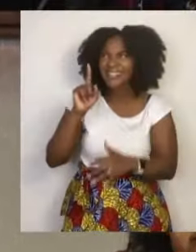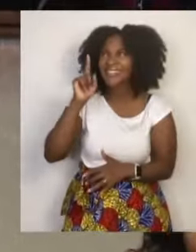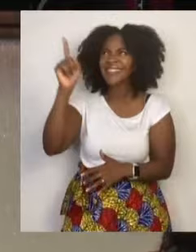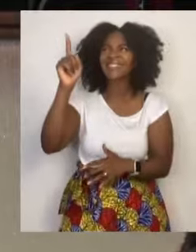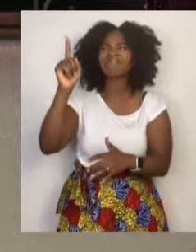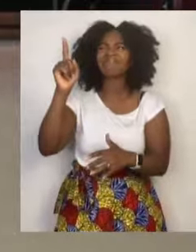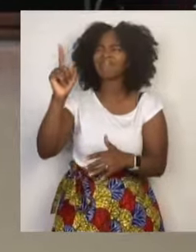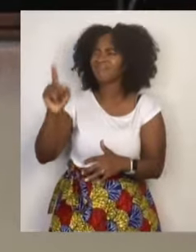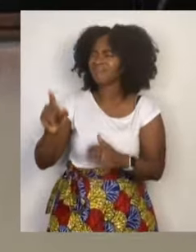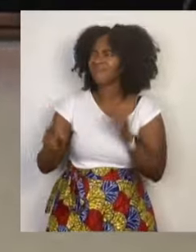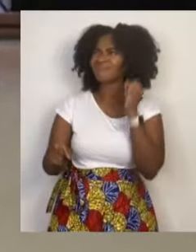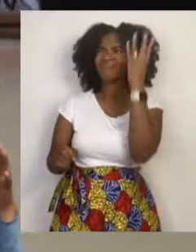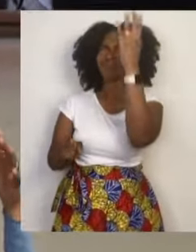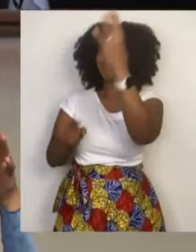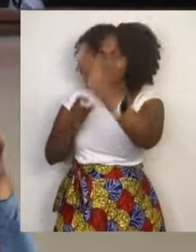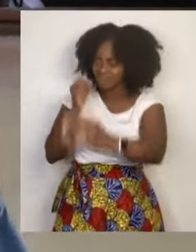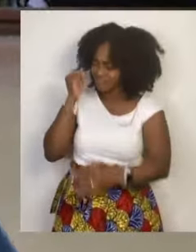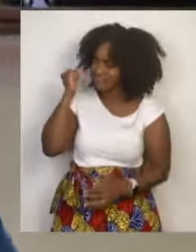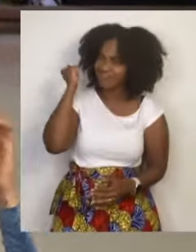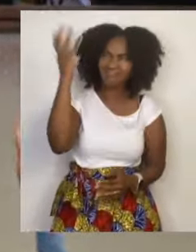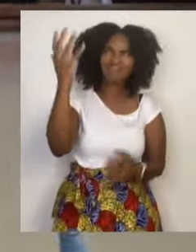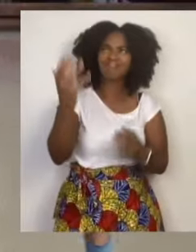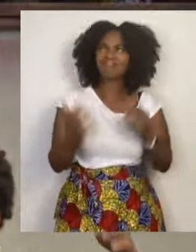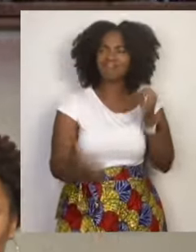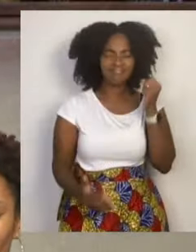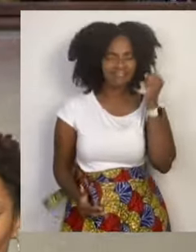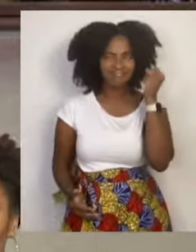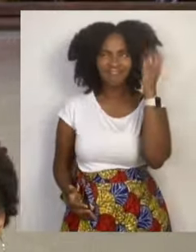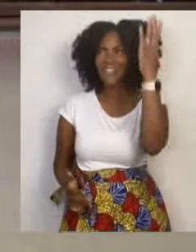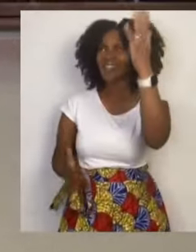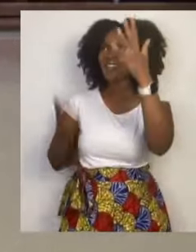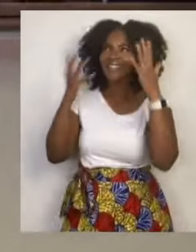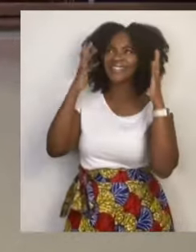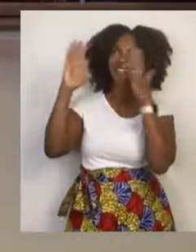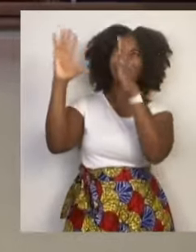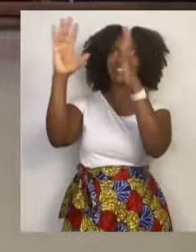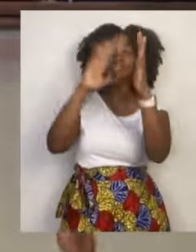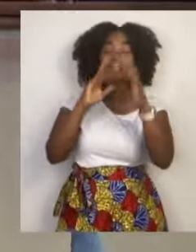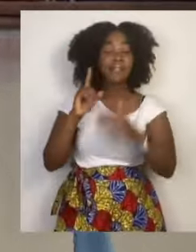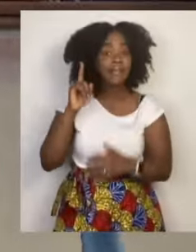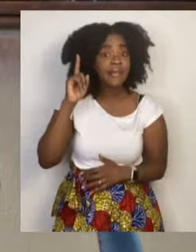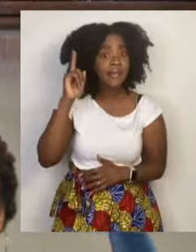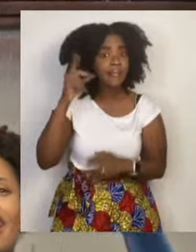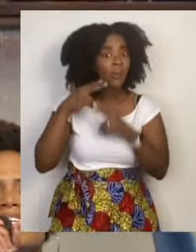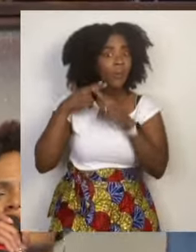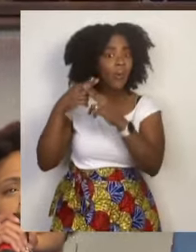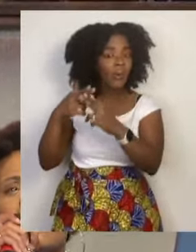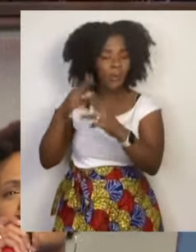Praise Him. Come on, church. Say, praise Him. Come on, lift it up, everybody. Praise Him. Yes, I will. Praise Him. Come on, call Jesus.